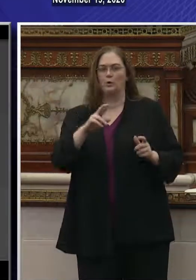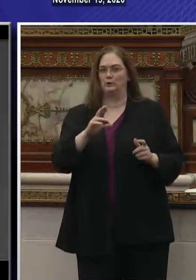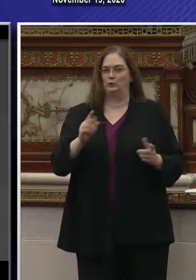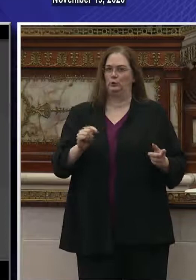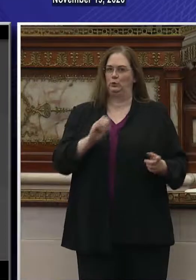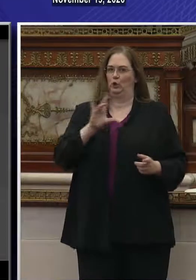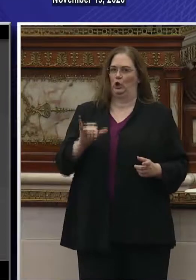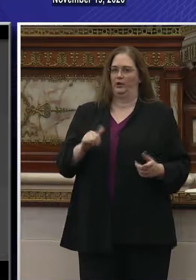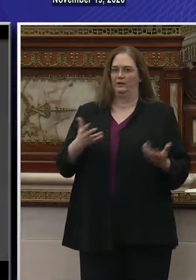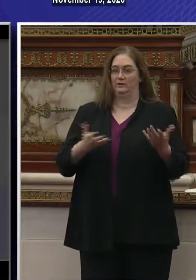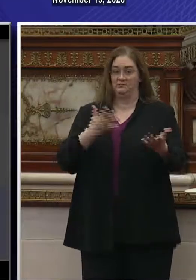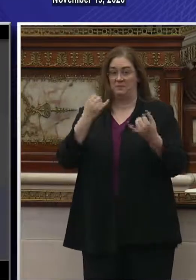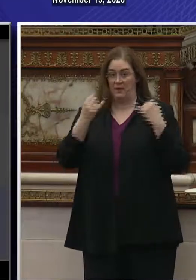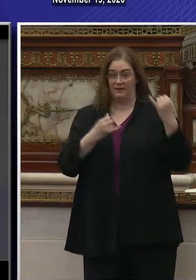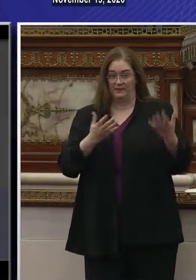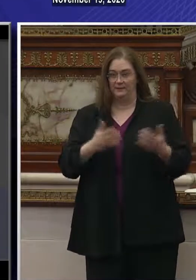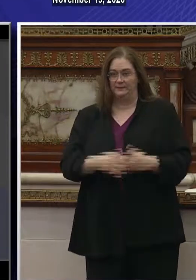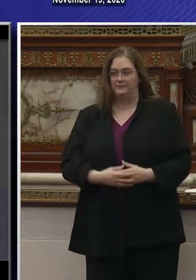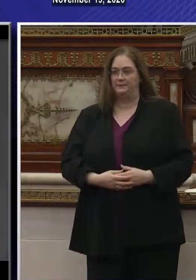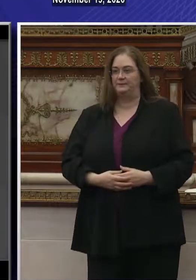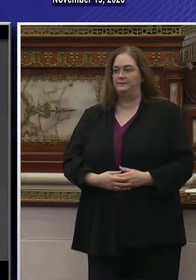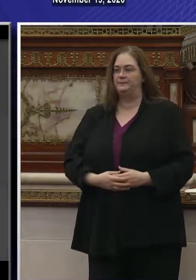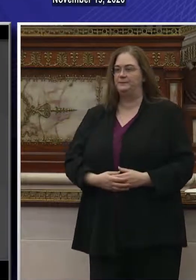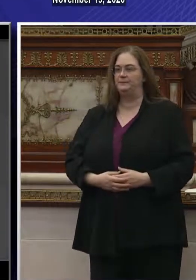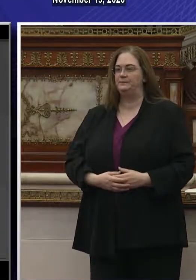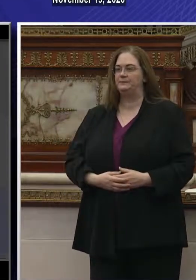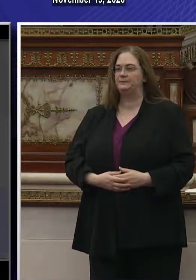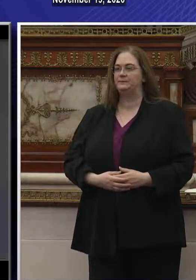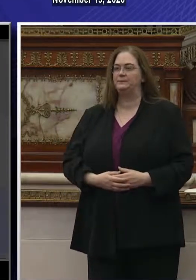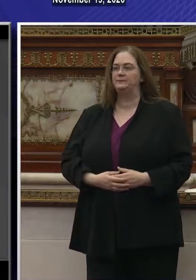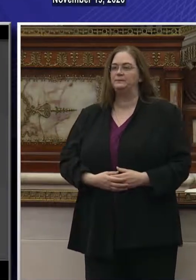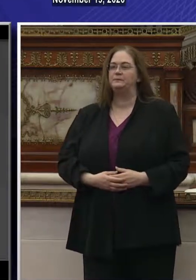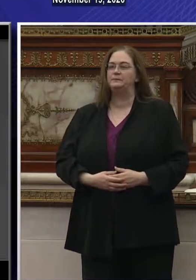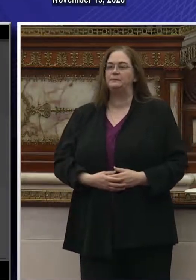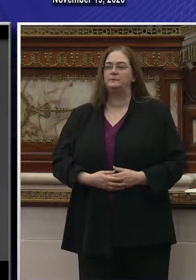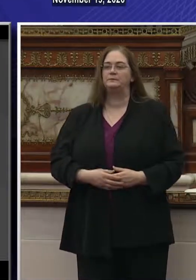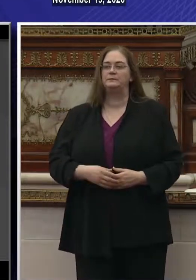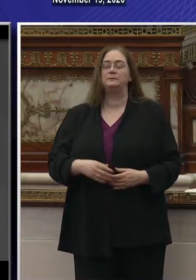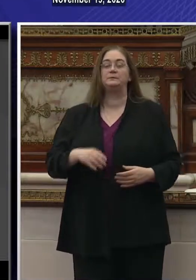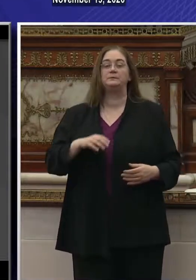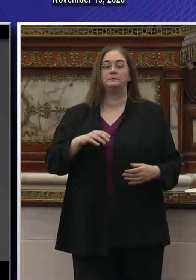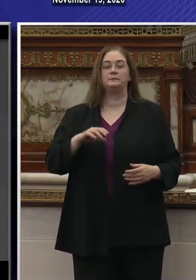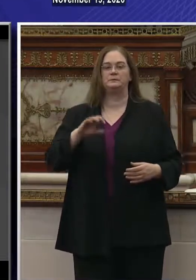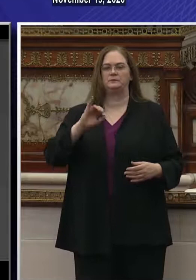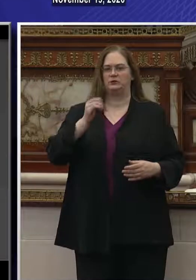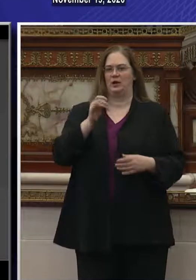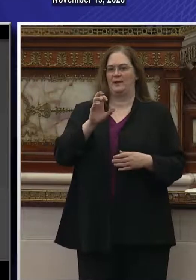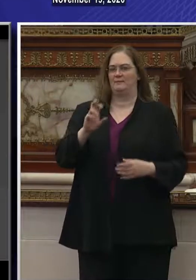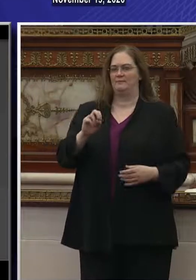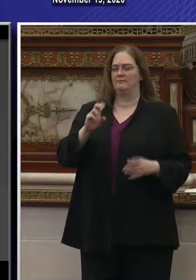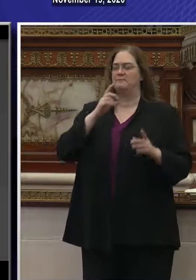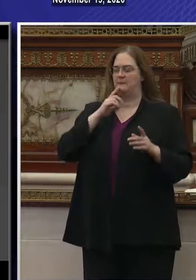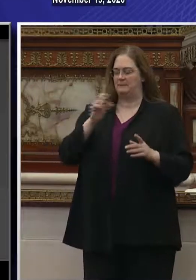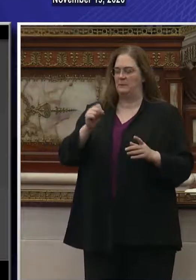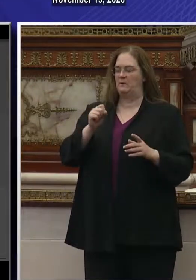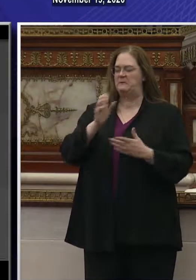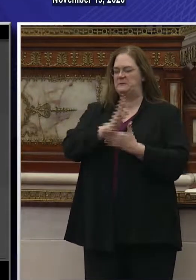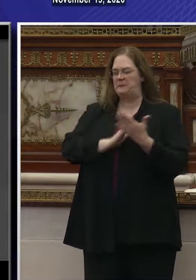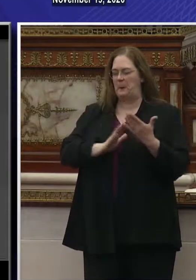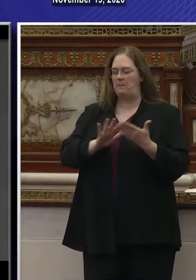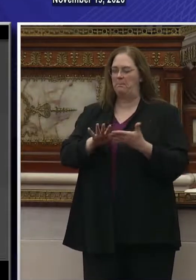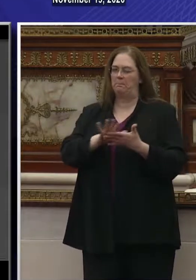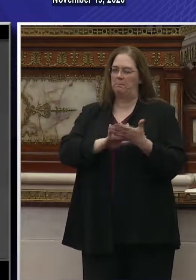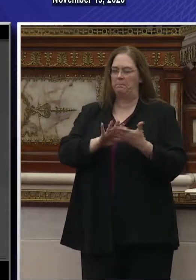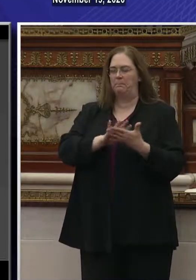us some ideas? So we do have some rough ideas of how many people